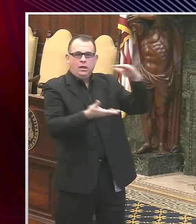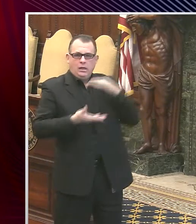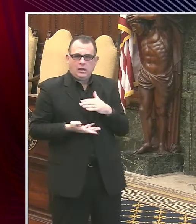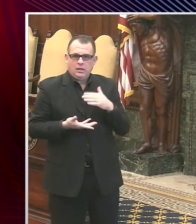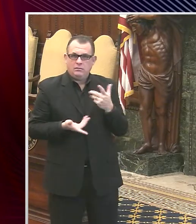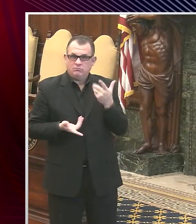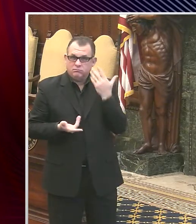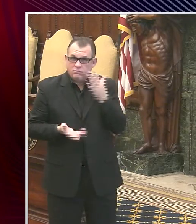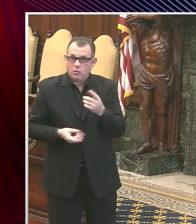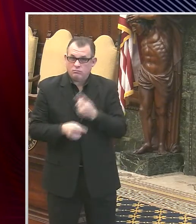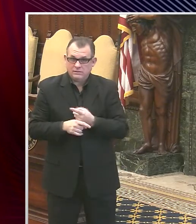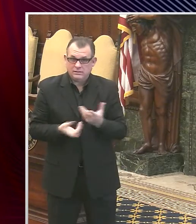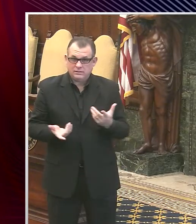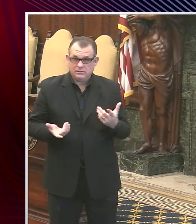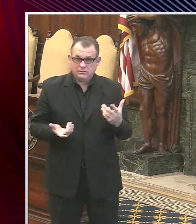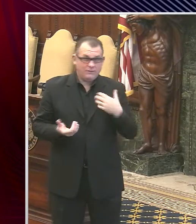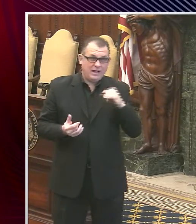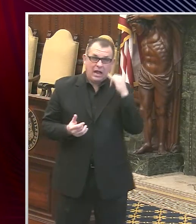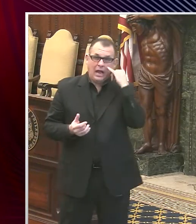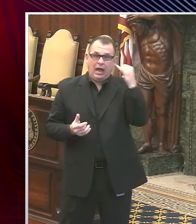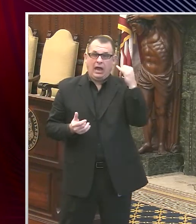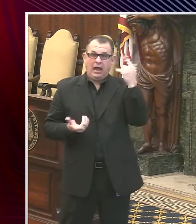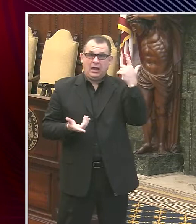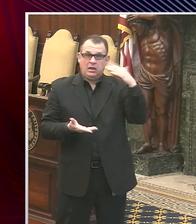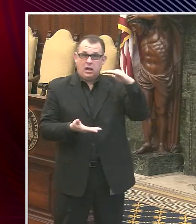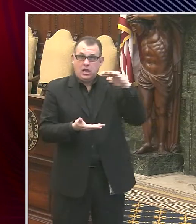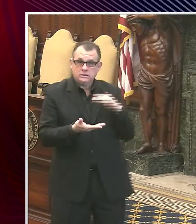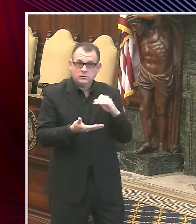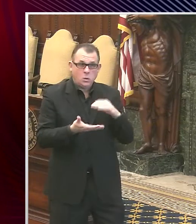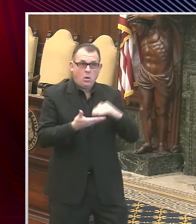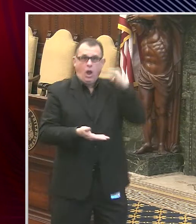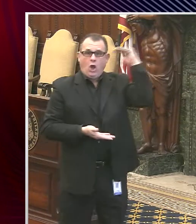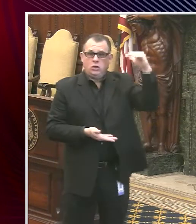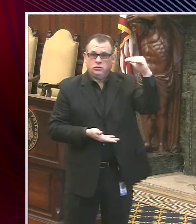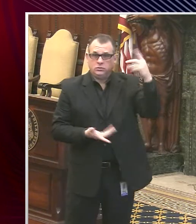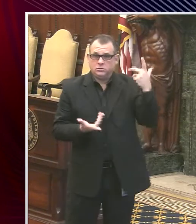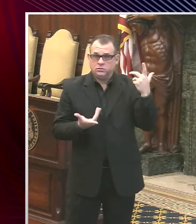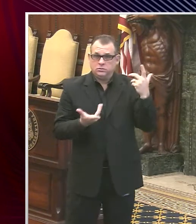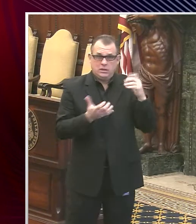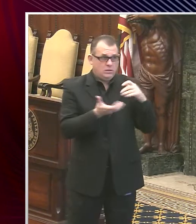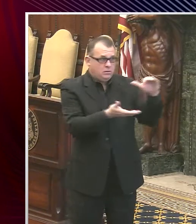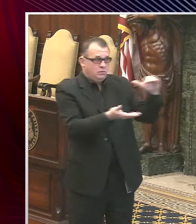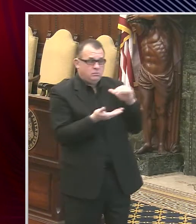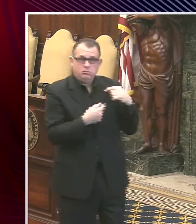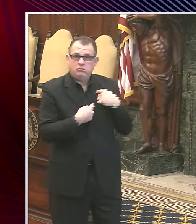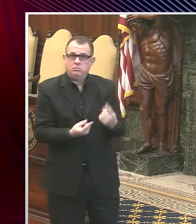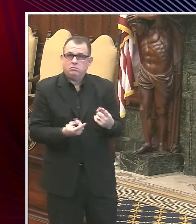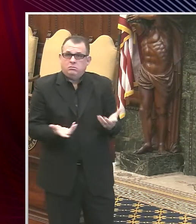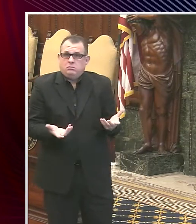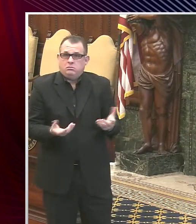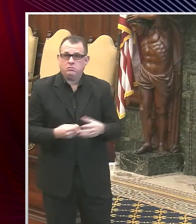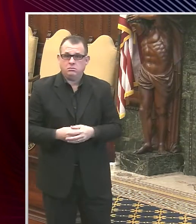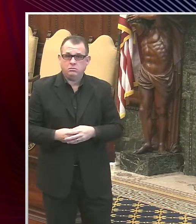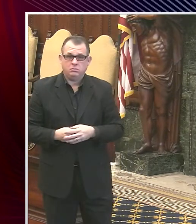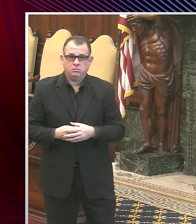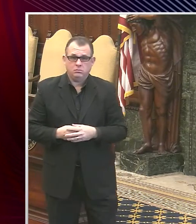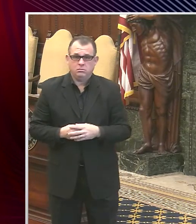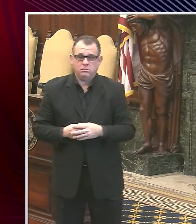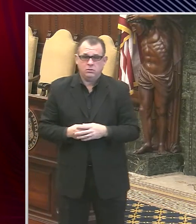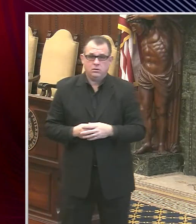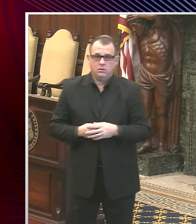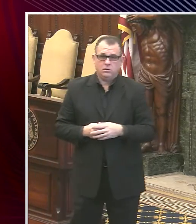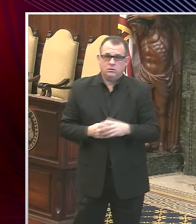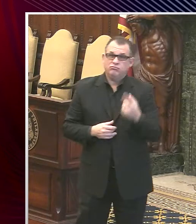after this month. Do you have some sense it's going to be less than what you've been getting daily of both Moderna and